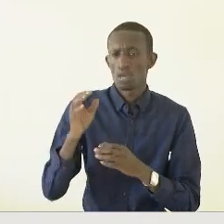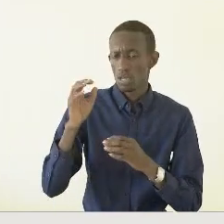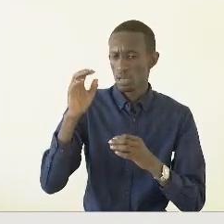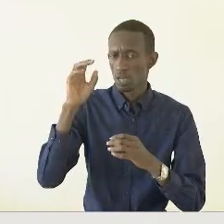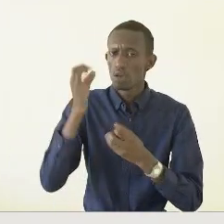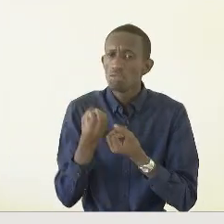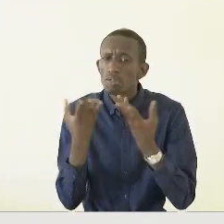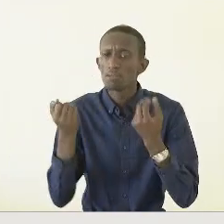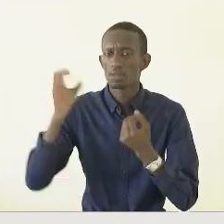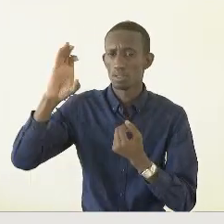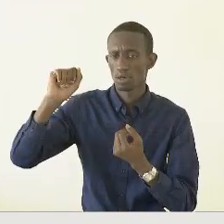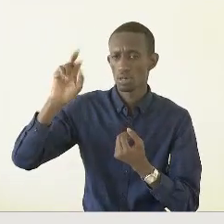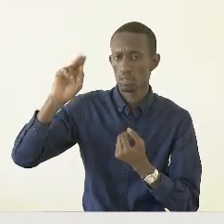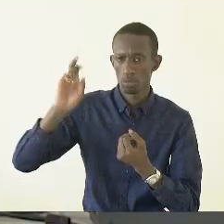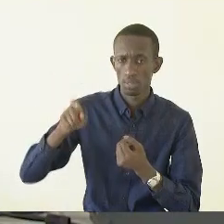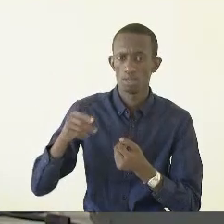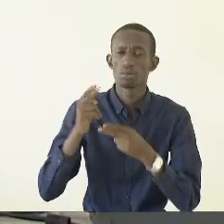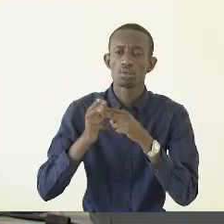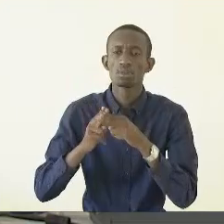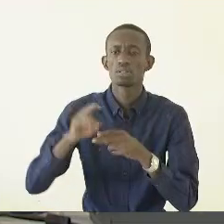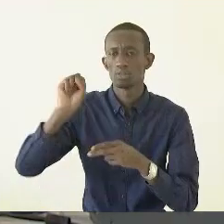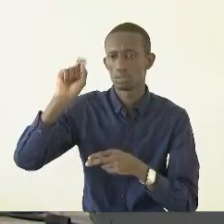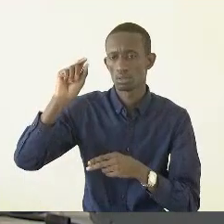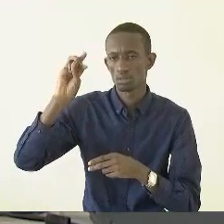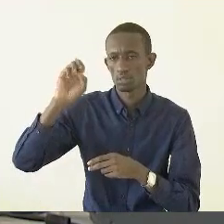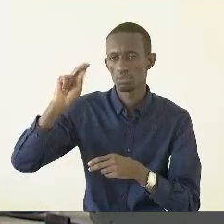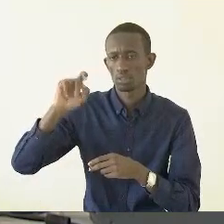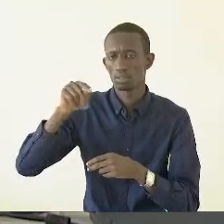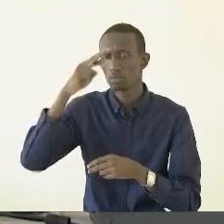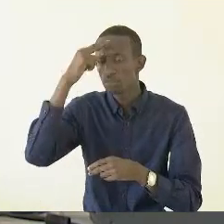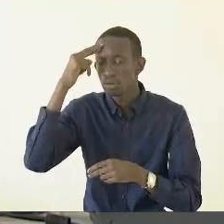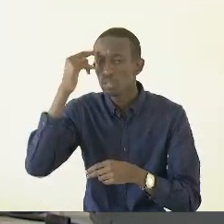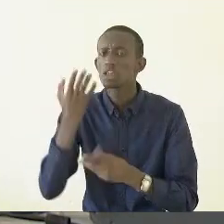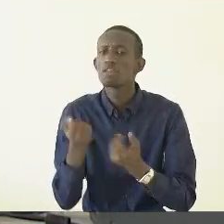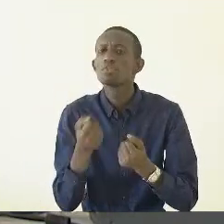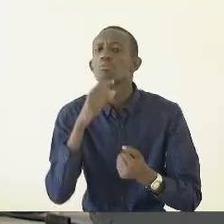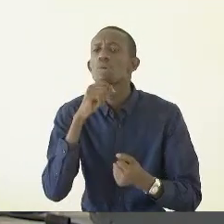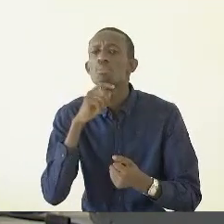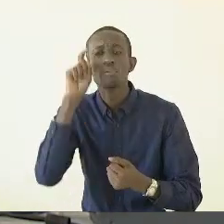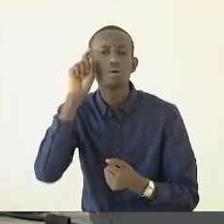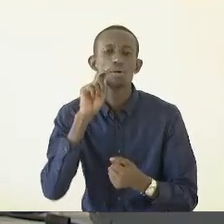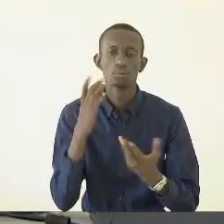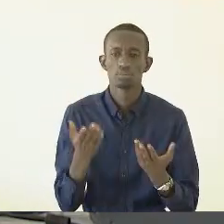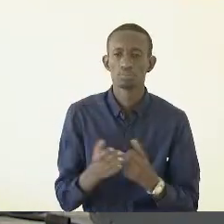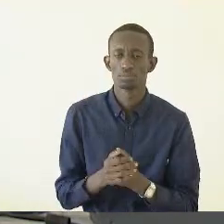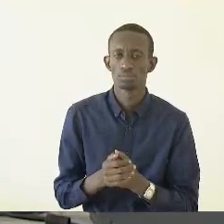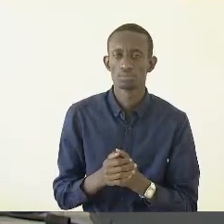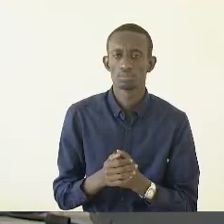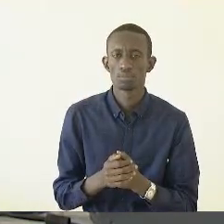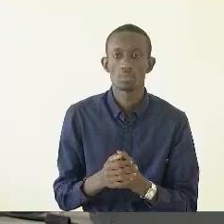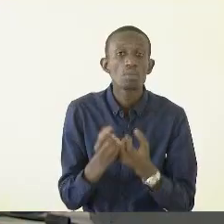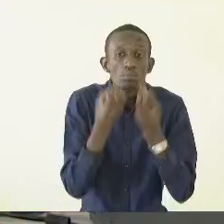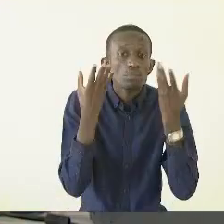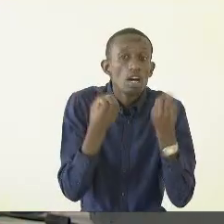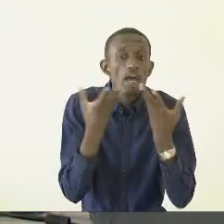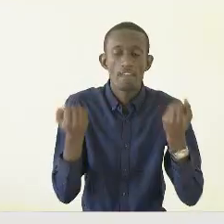they are staminate because they have male parts. Flowers or plants which have female